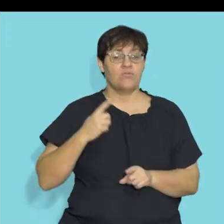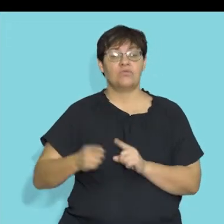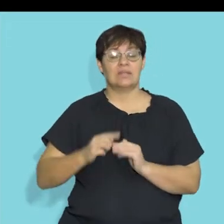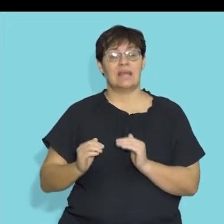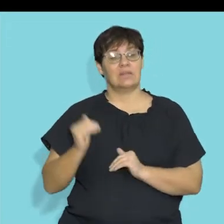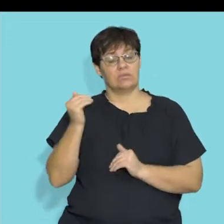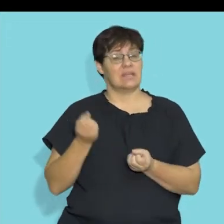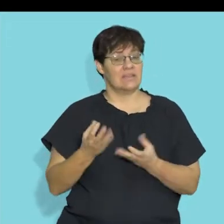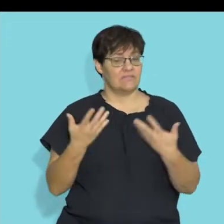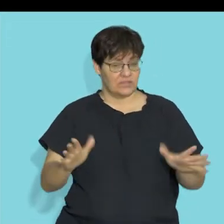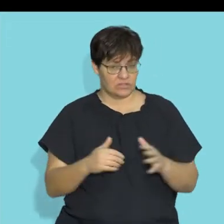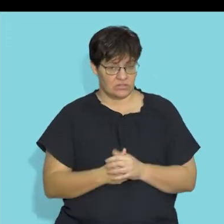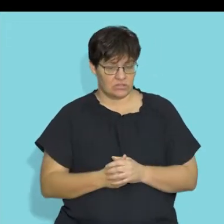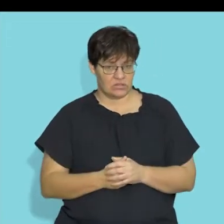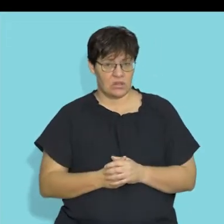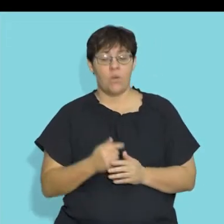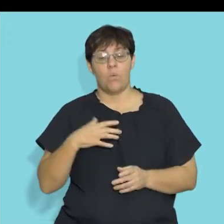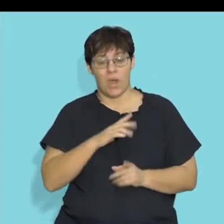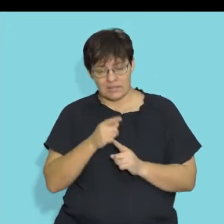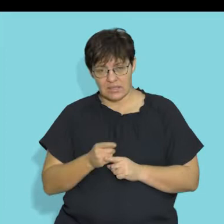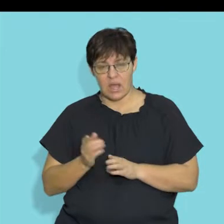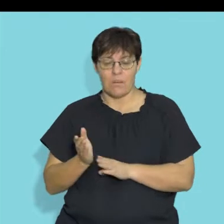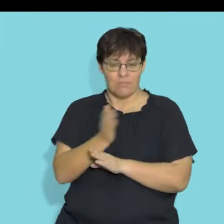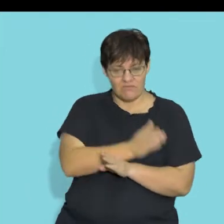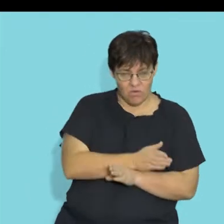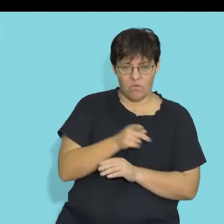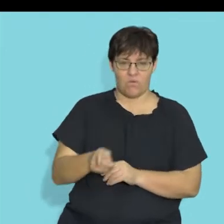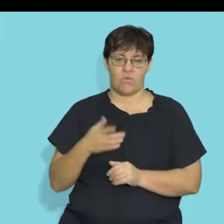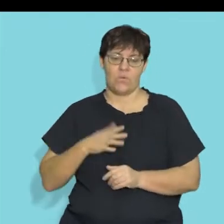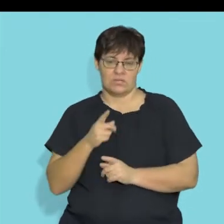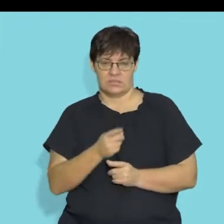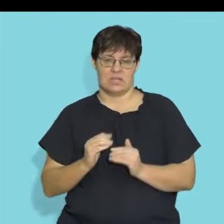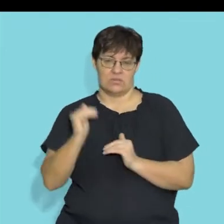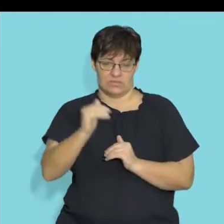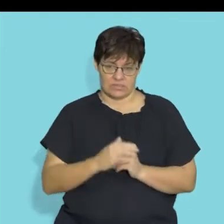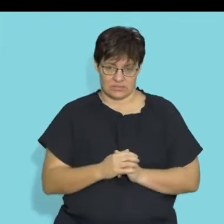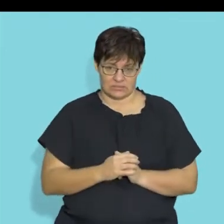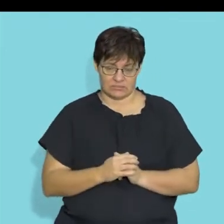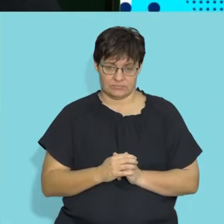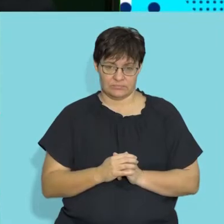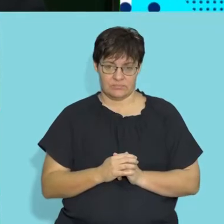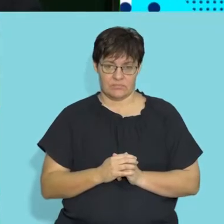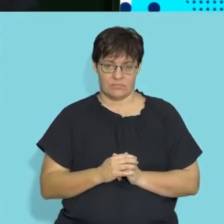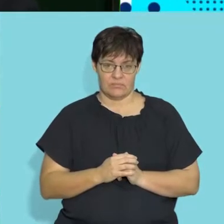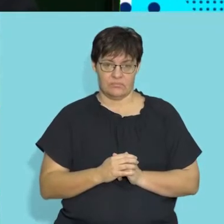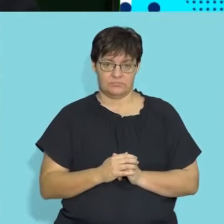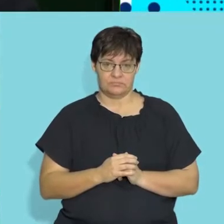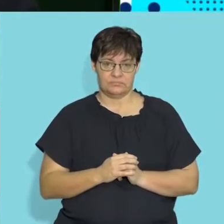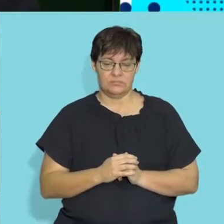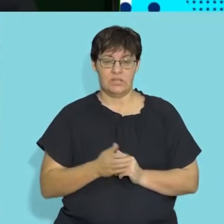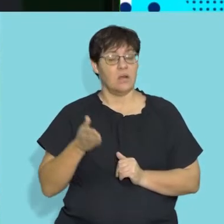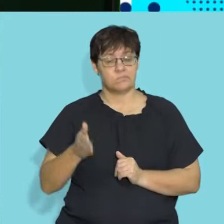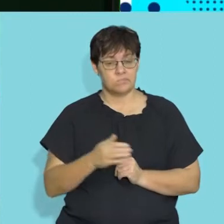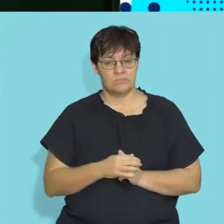backwards. You were given the rental increased figure, you had to work out the rental prior, before the increase.